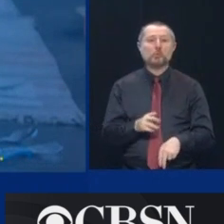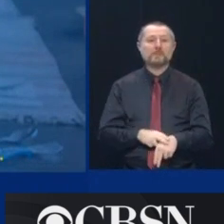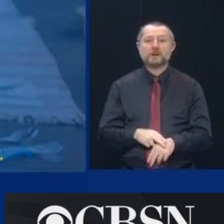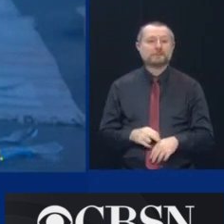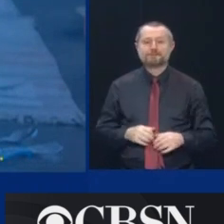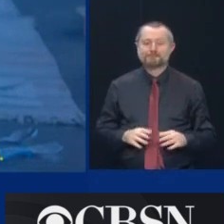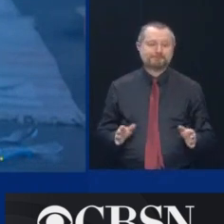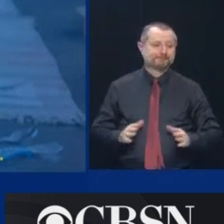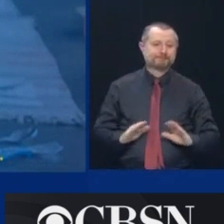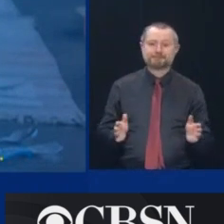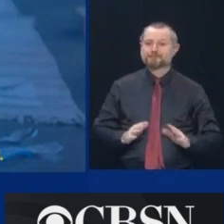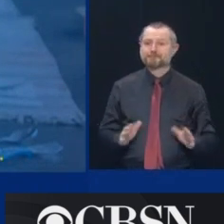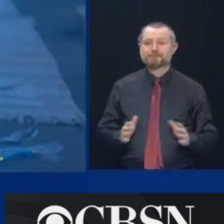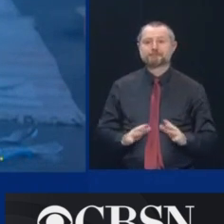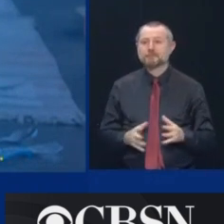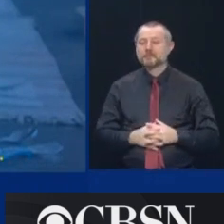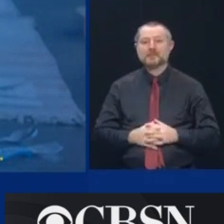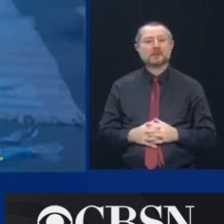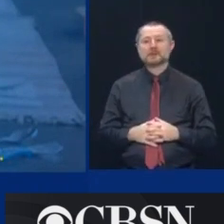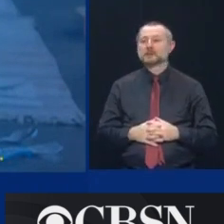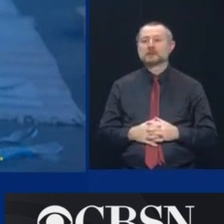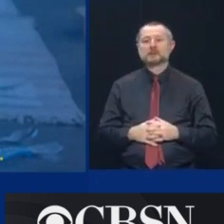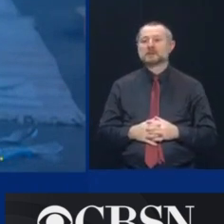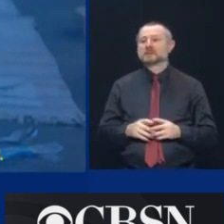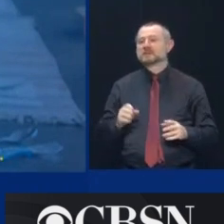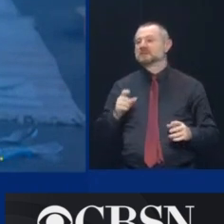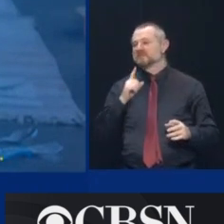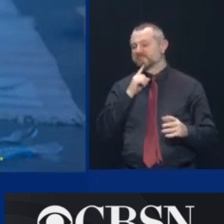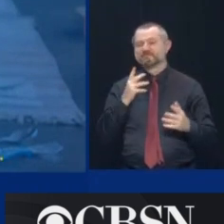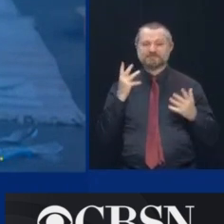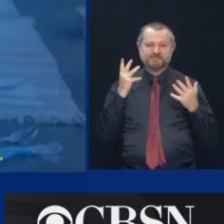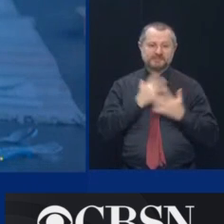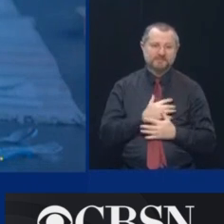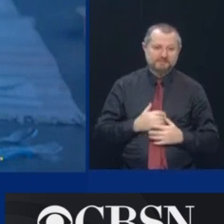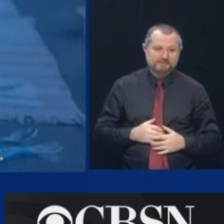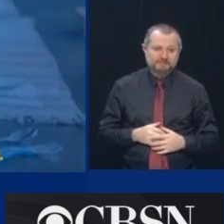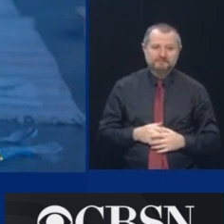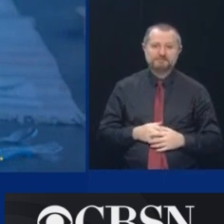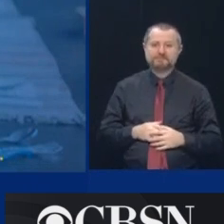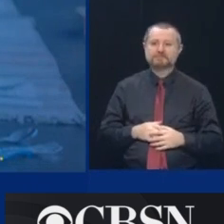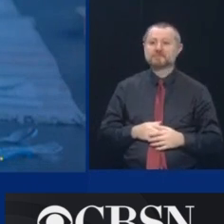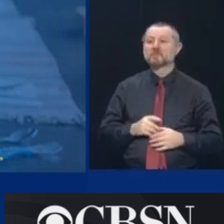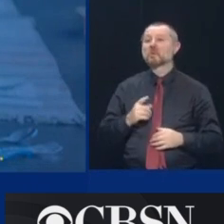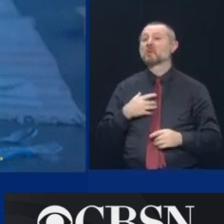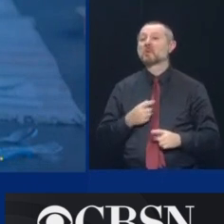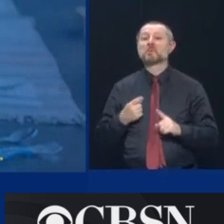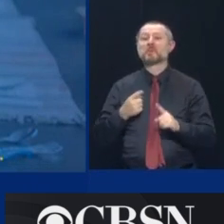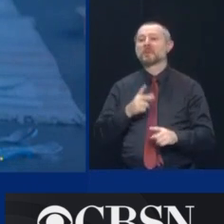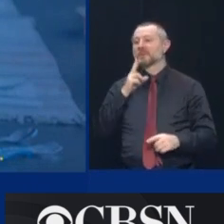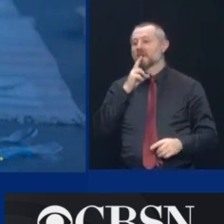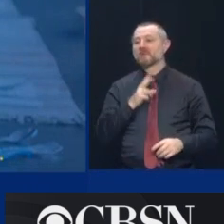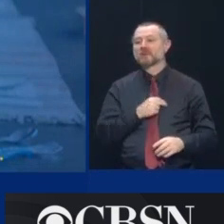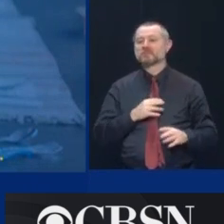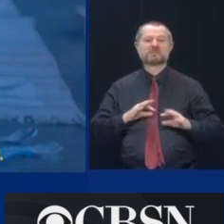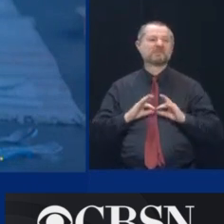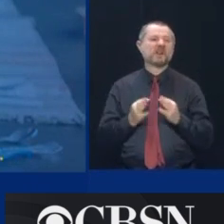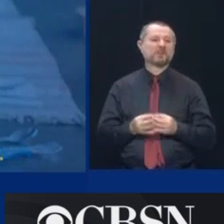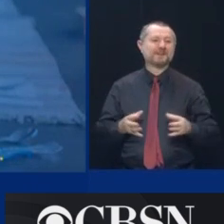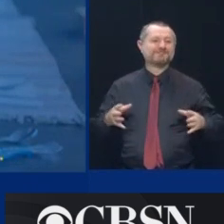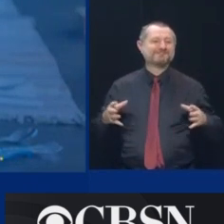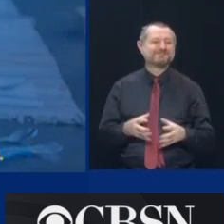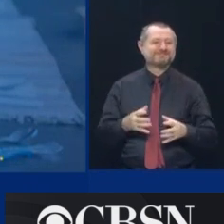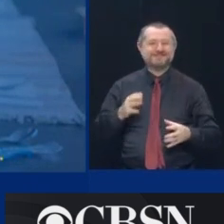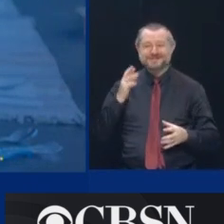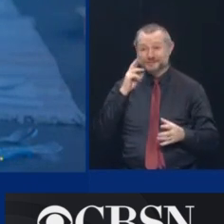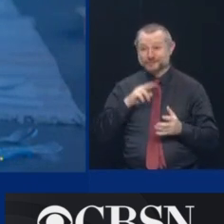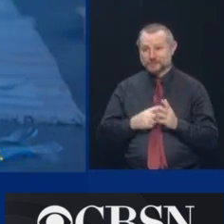normal. And it's sad. And Thanksgiving is the one time. It's family. It's about family. I have one daughter. I have three